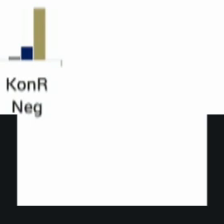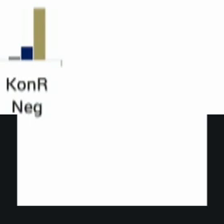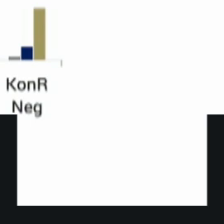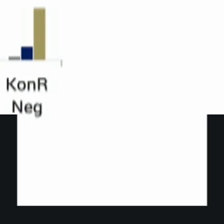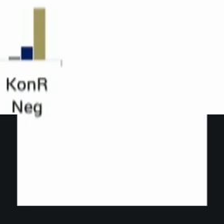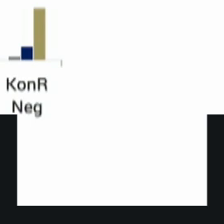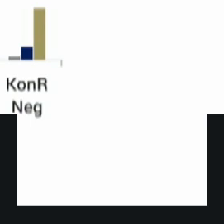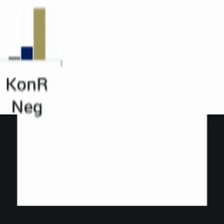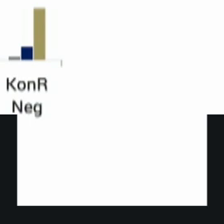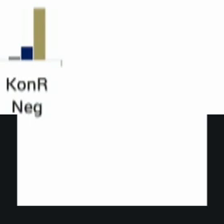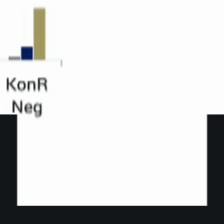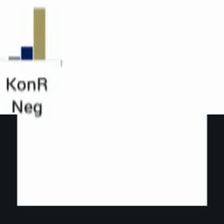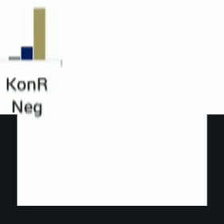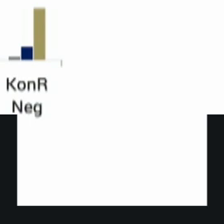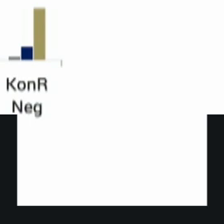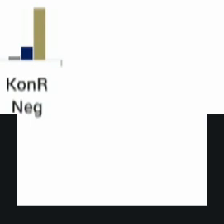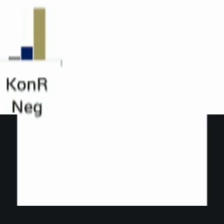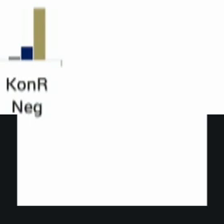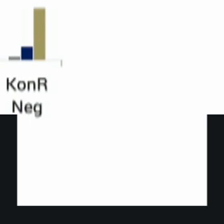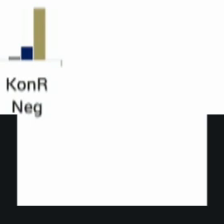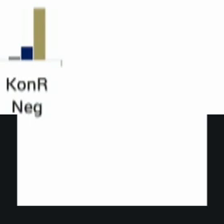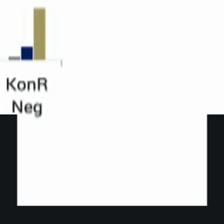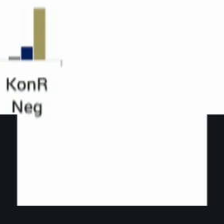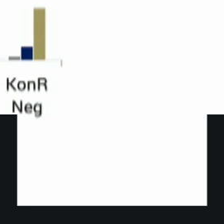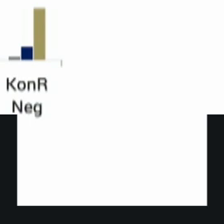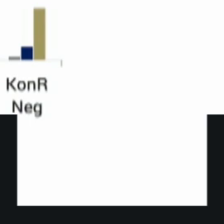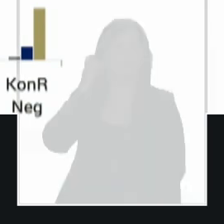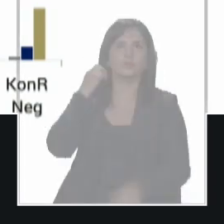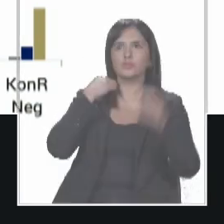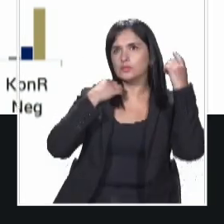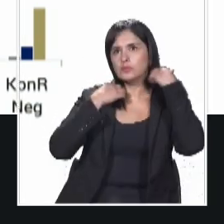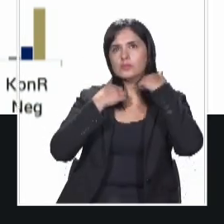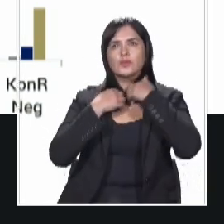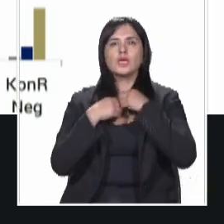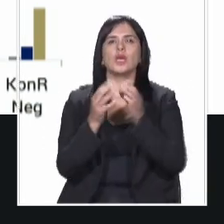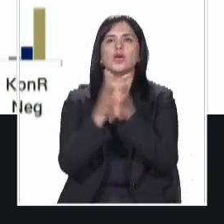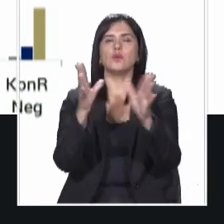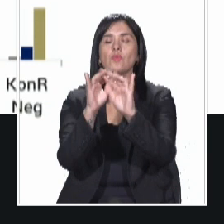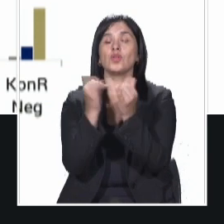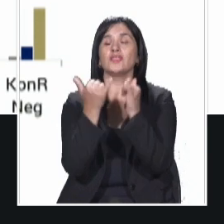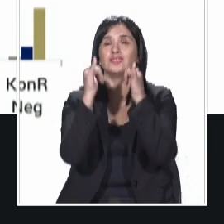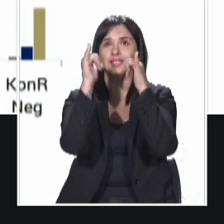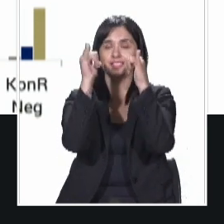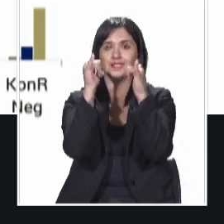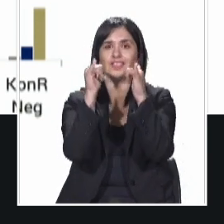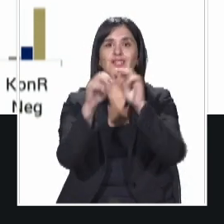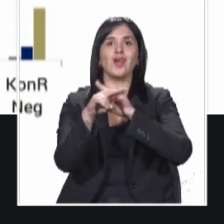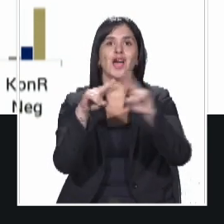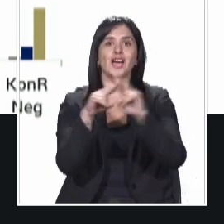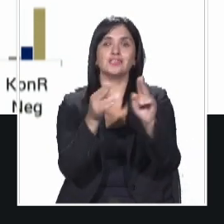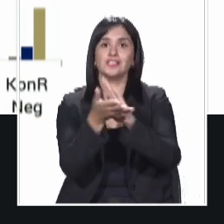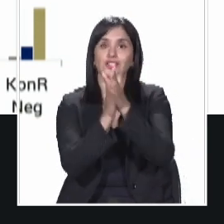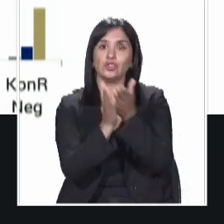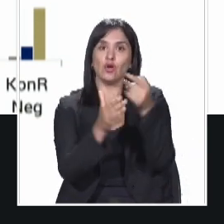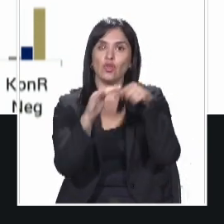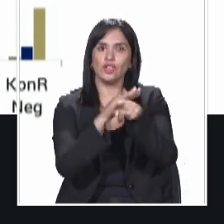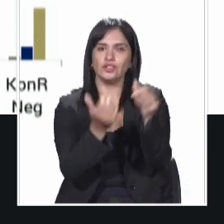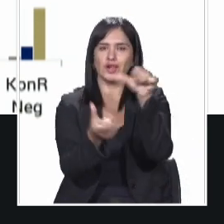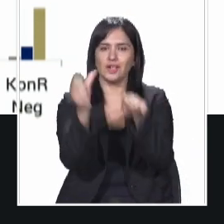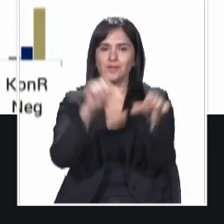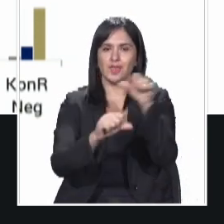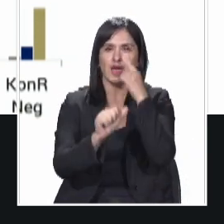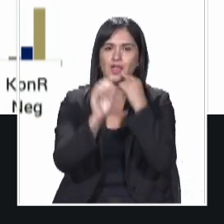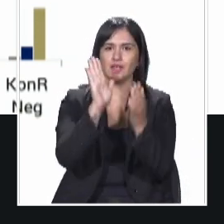it's cool to do all of this in the lab and show all of this is working. Let's deploy in the industry. Let's deploy in a